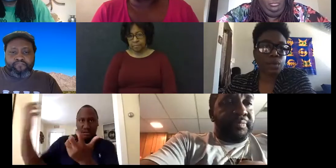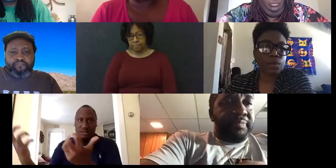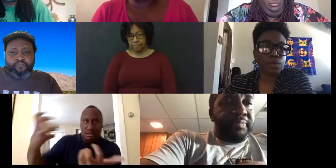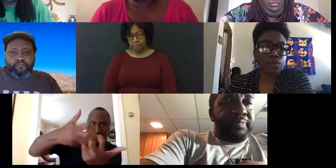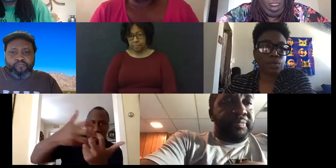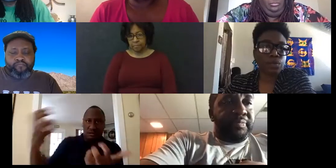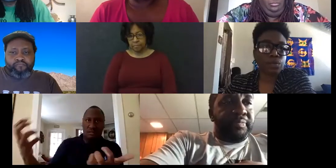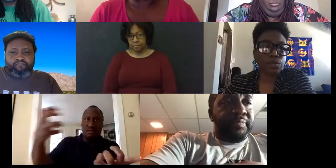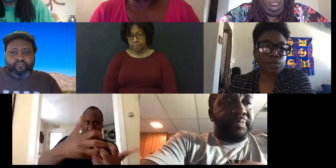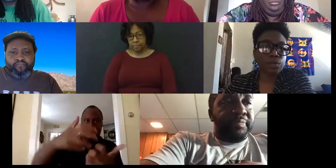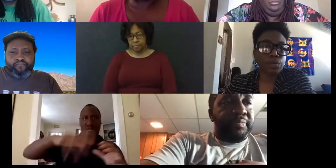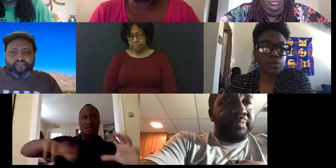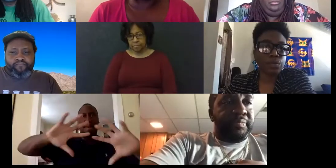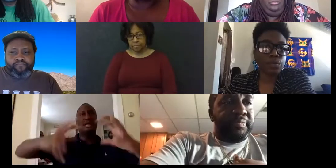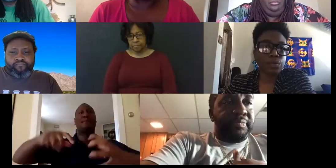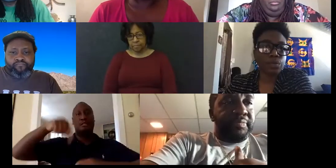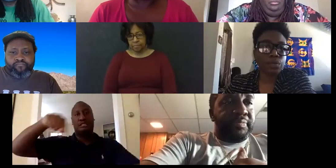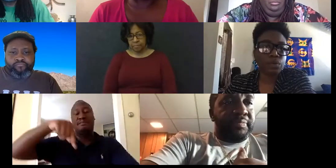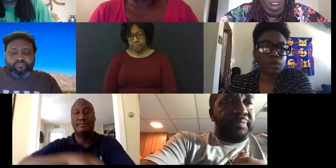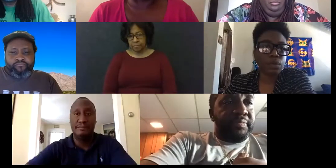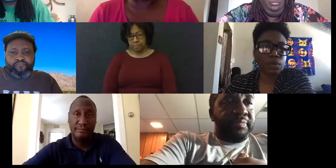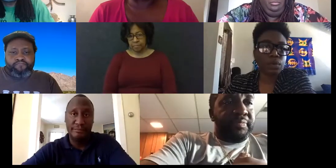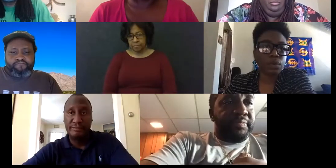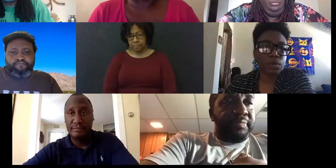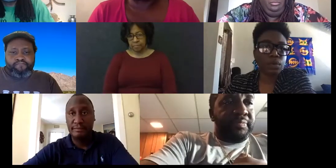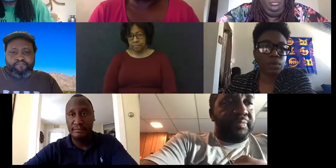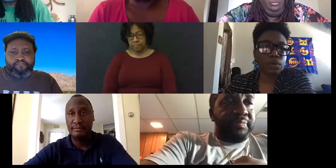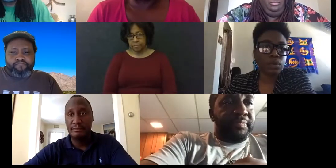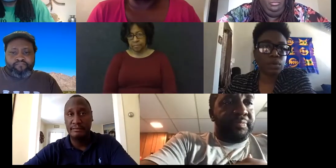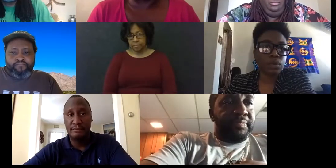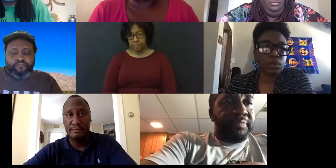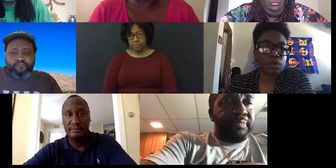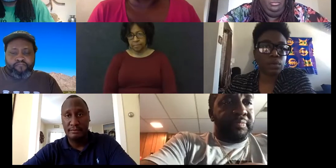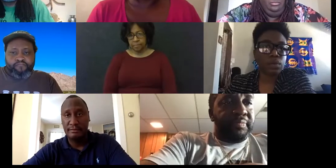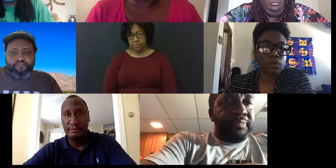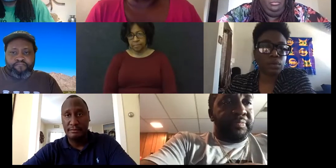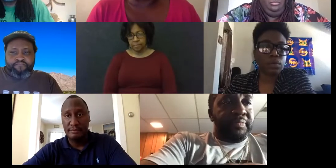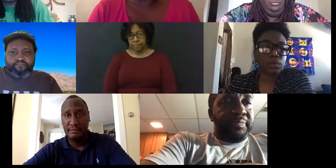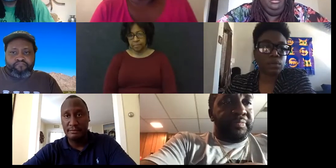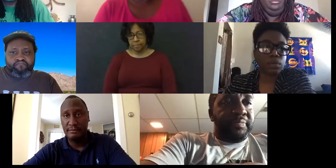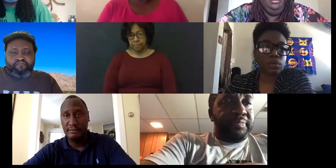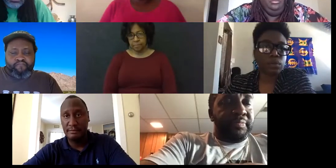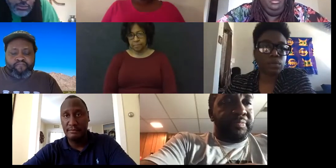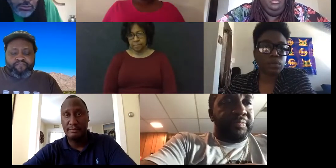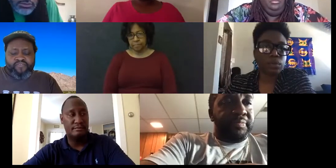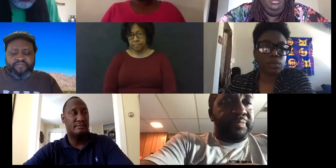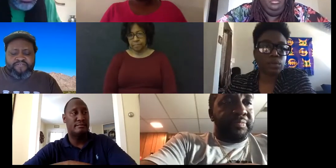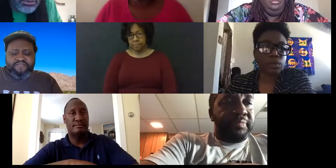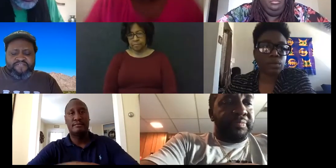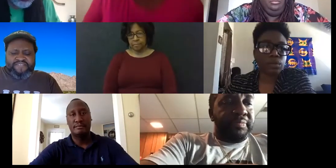deaf community. We have to make sure that we have the appropriate matches when it comes to training the police.